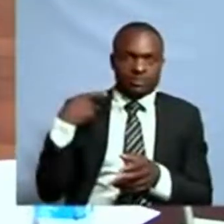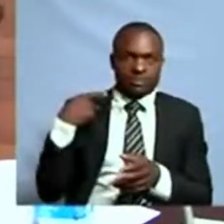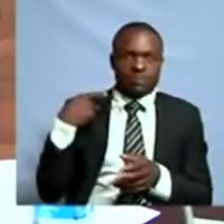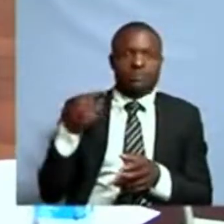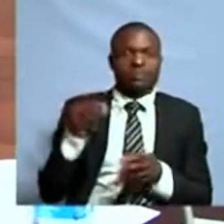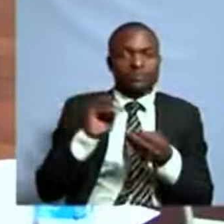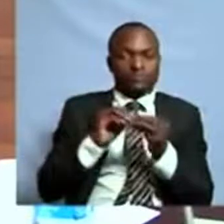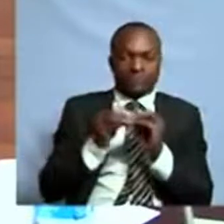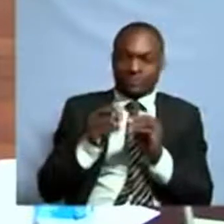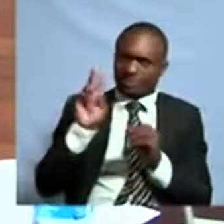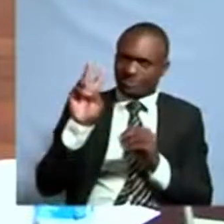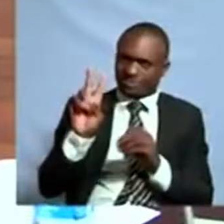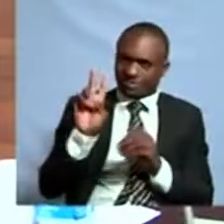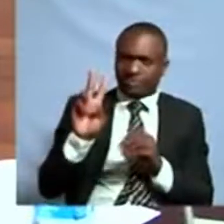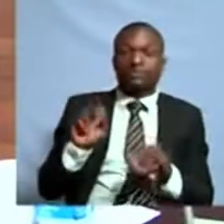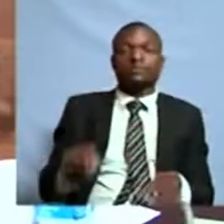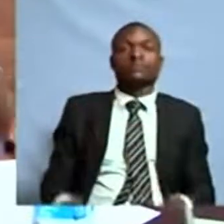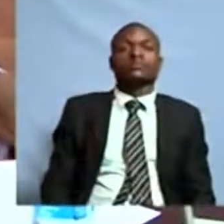Number two is